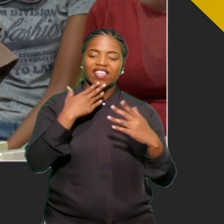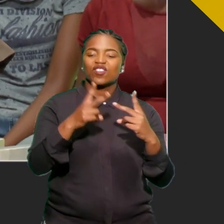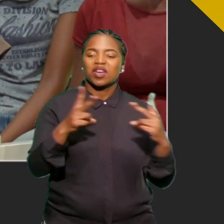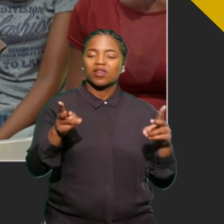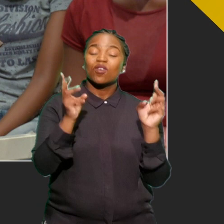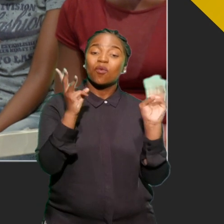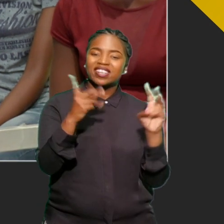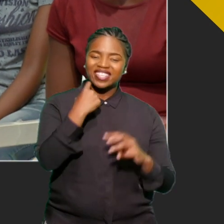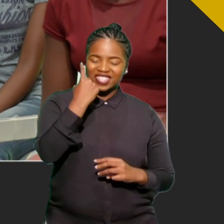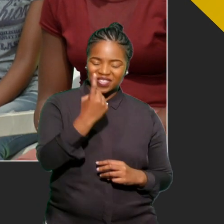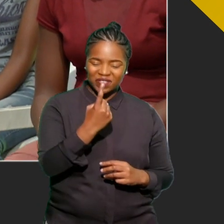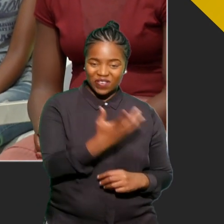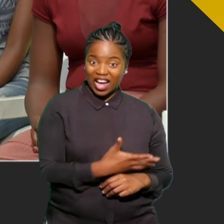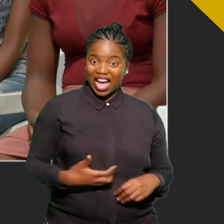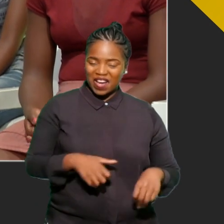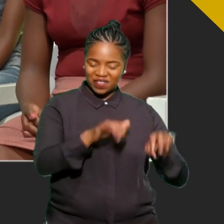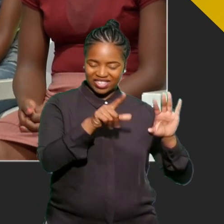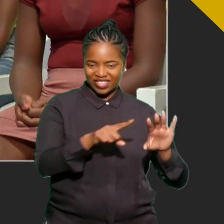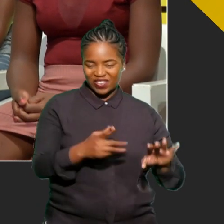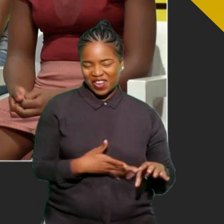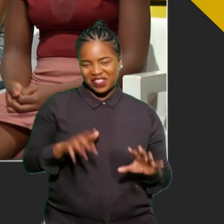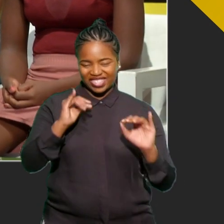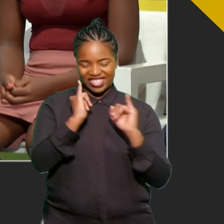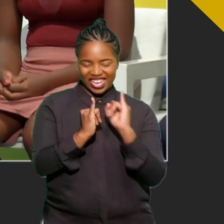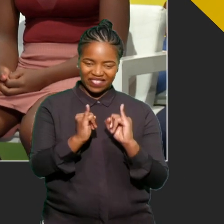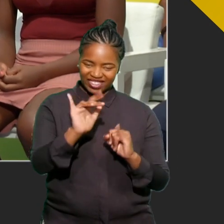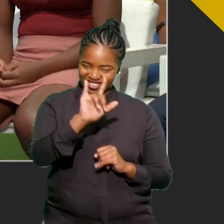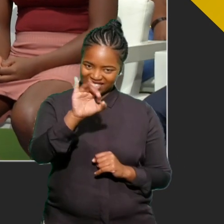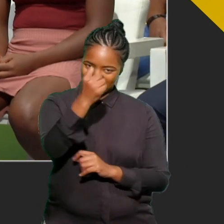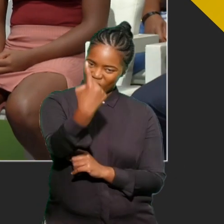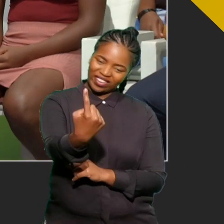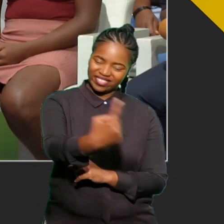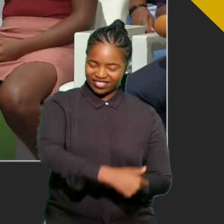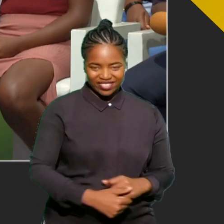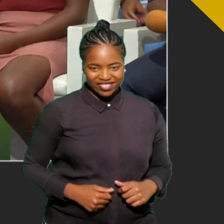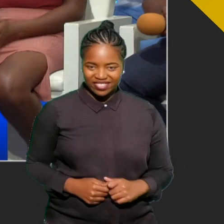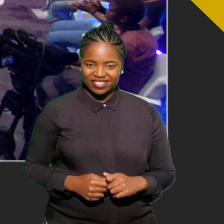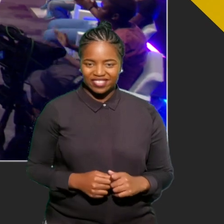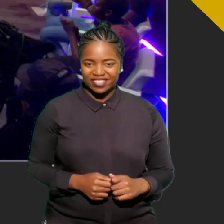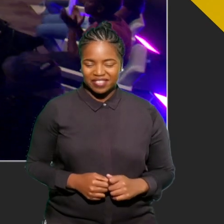for tuning in. Let's see you tomorrow again, 11:30 to 11:30, only on SABC1.